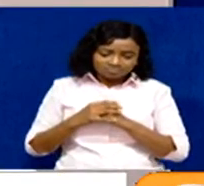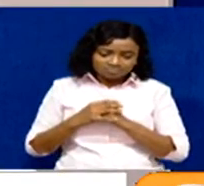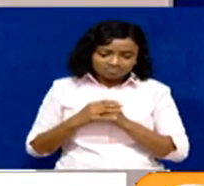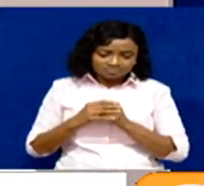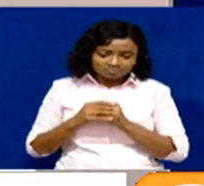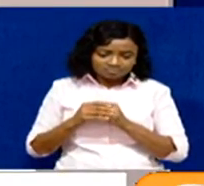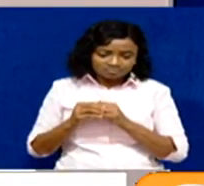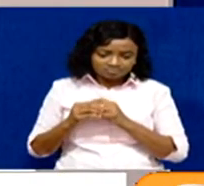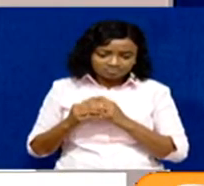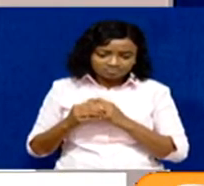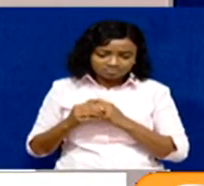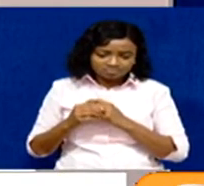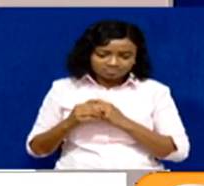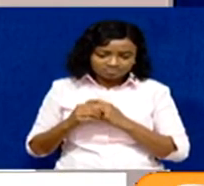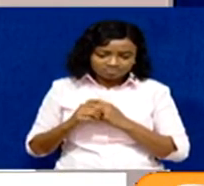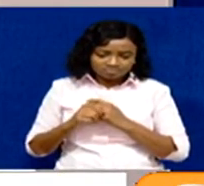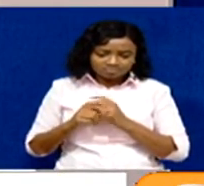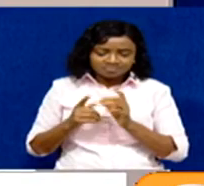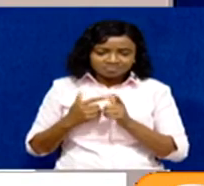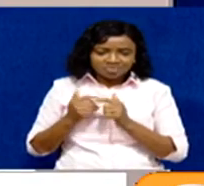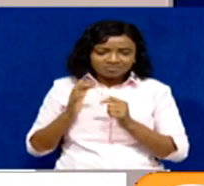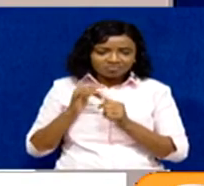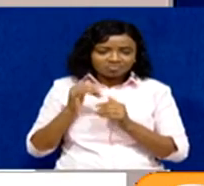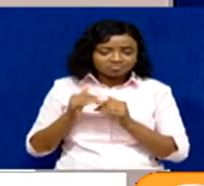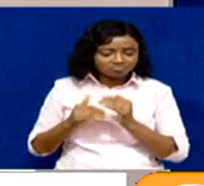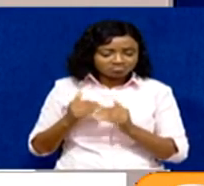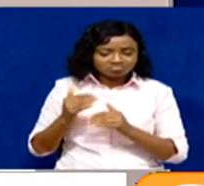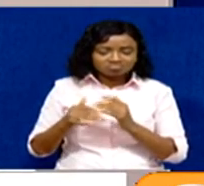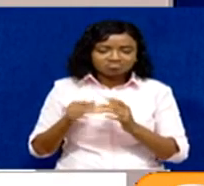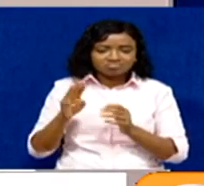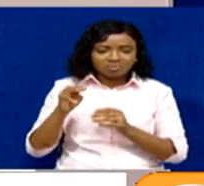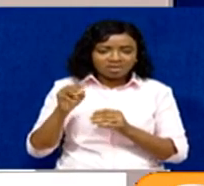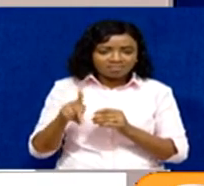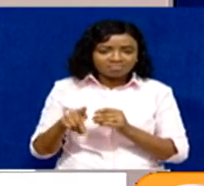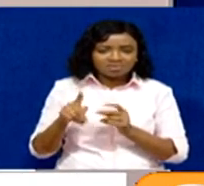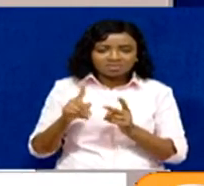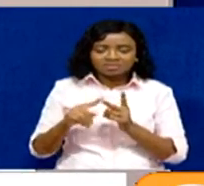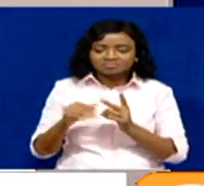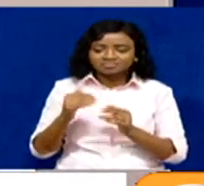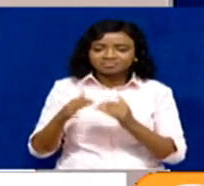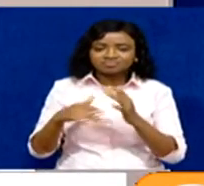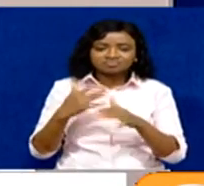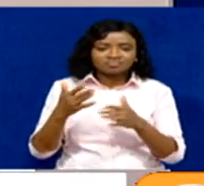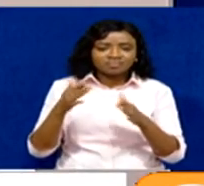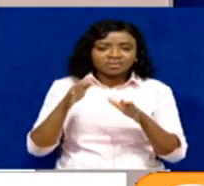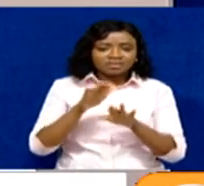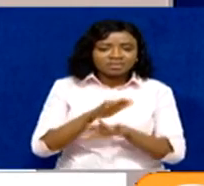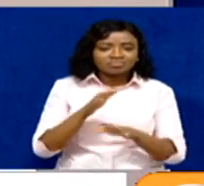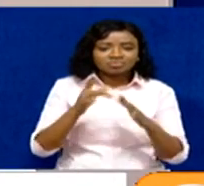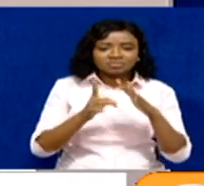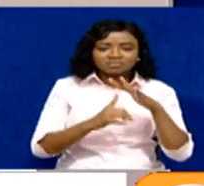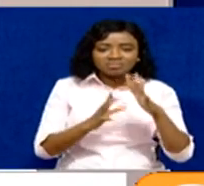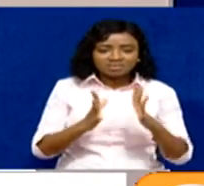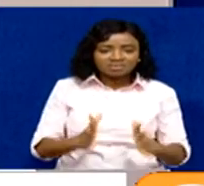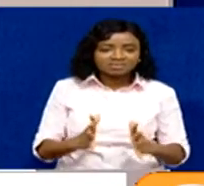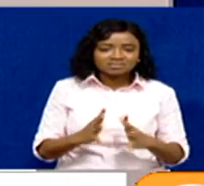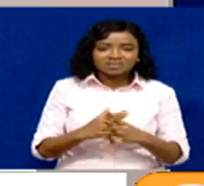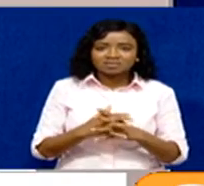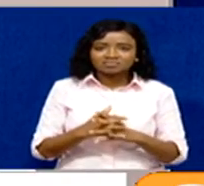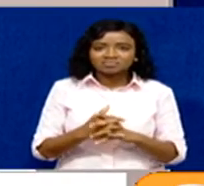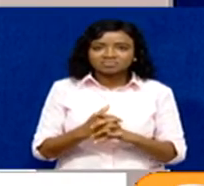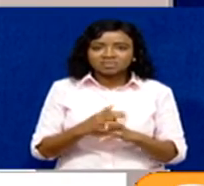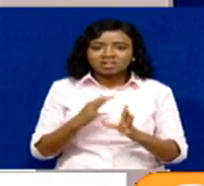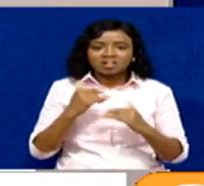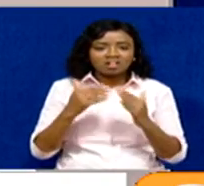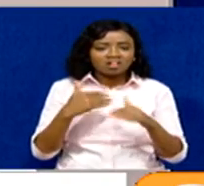going through being a member of parliament, going through being an assistant minister, ministers. Actually, there was